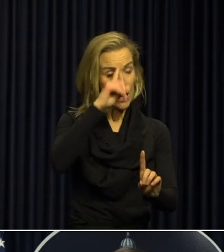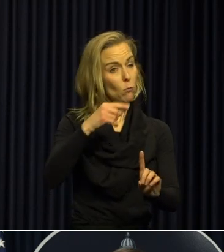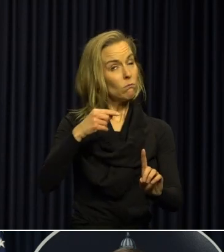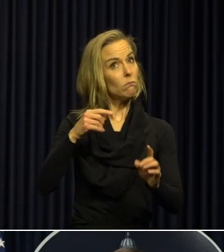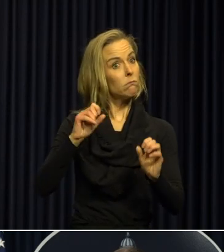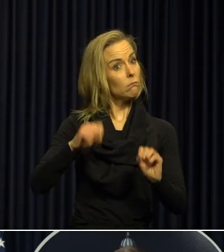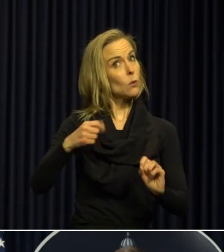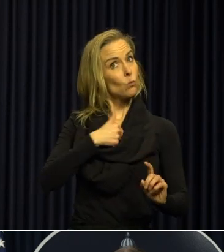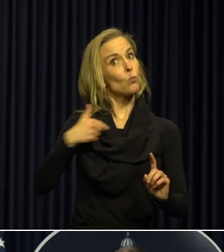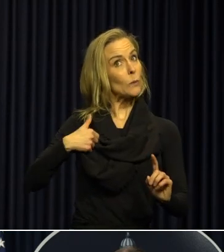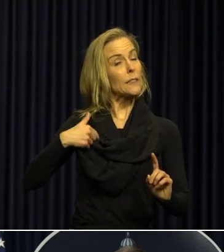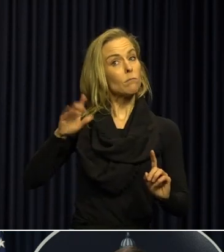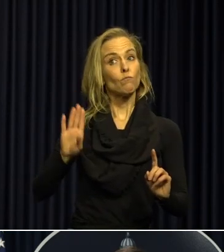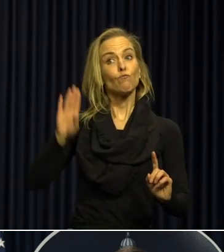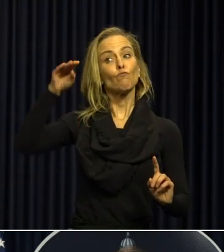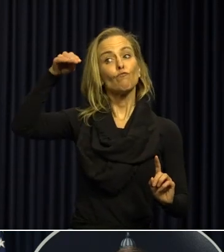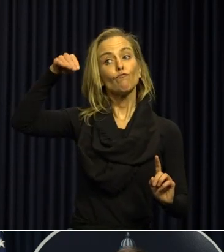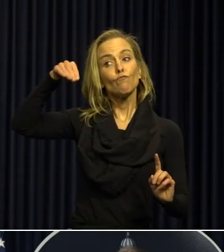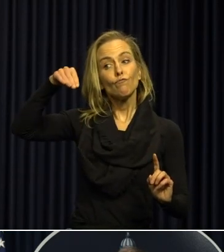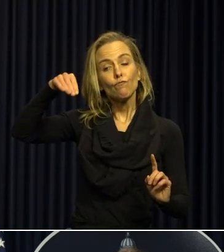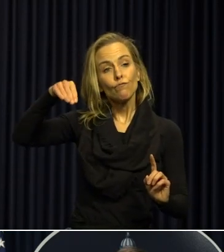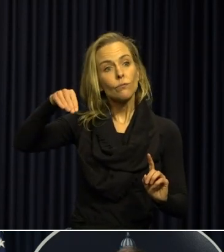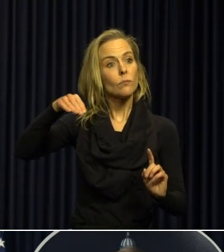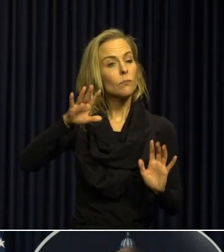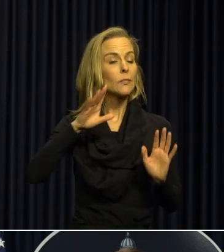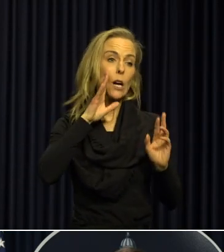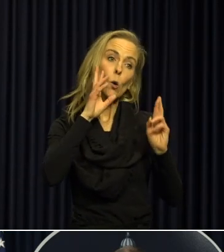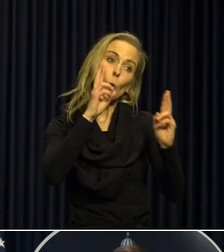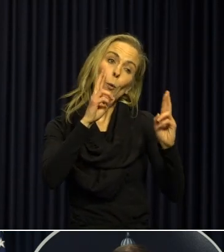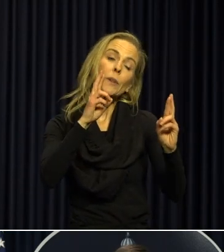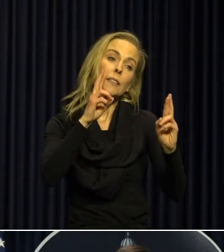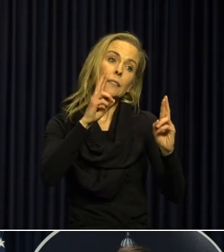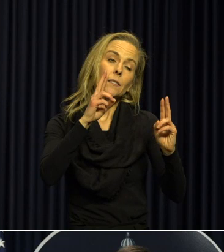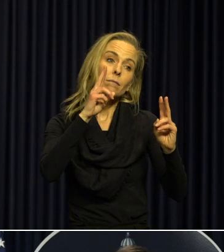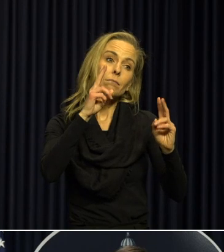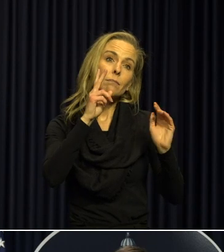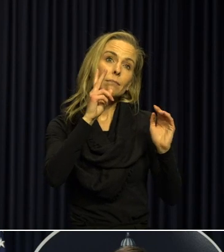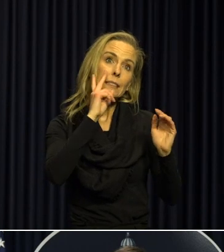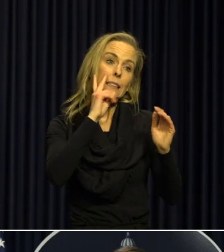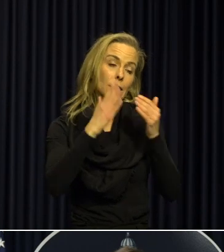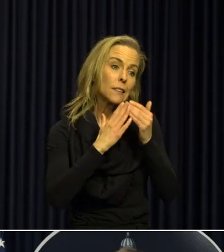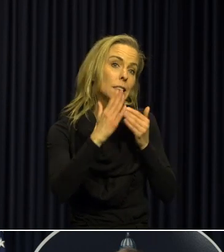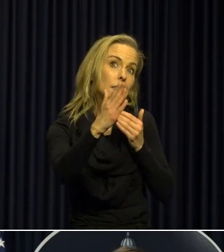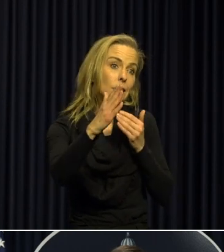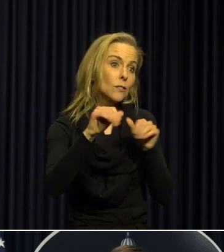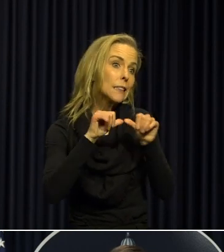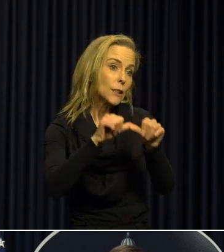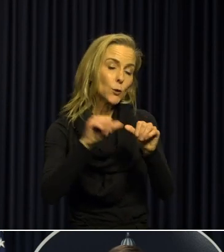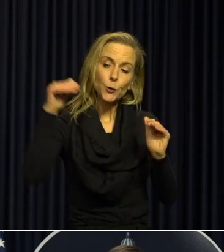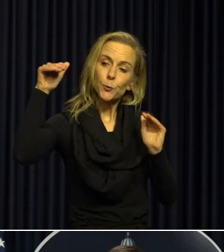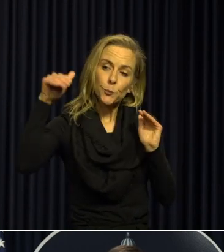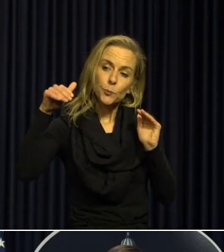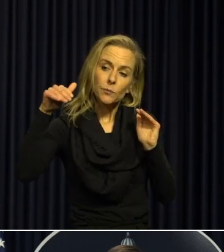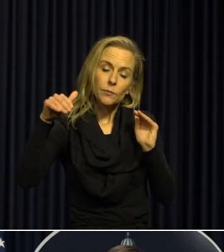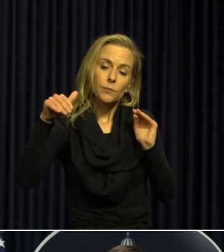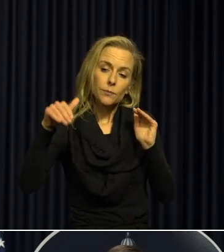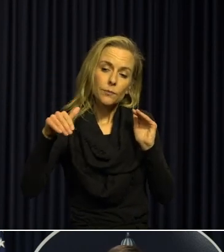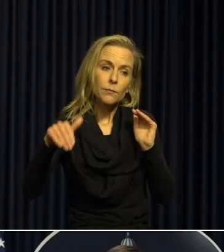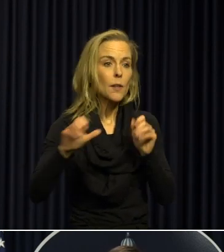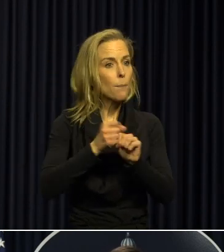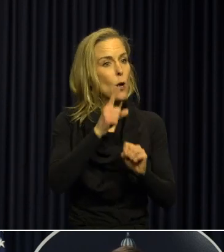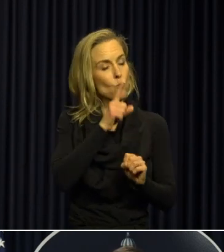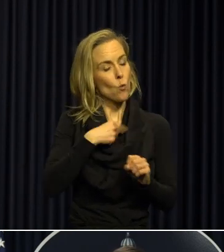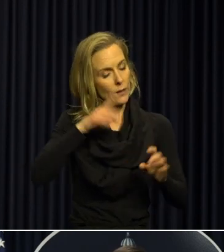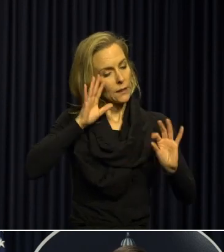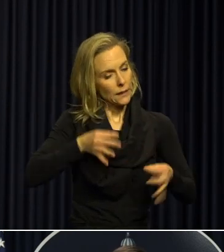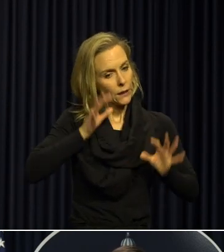plateaued, while I hope that we will find out that we are on the decline, we just have to make sure we make these decisions